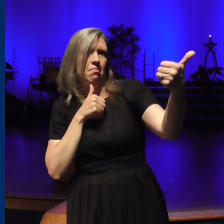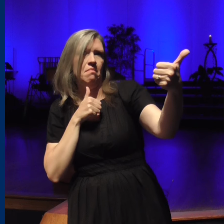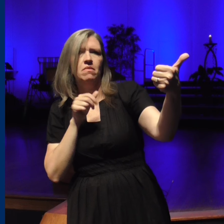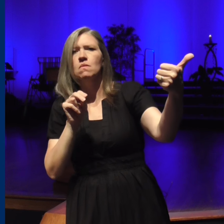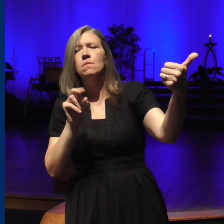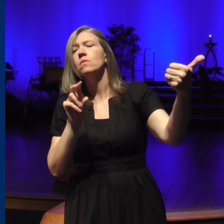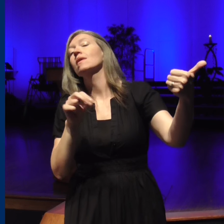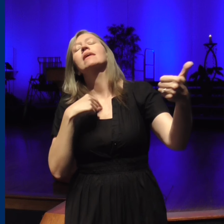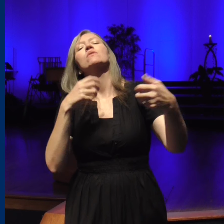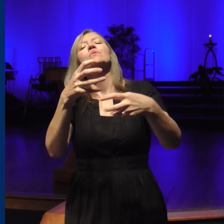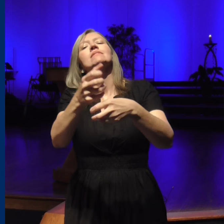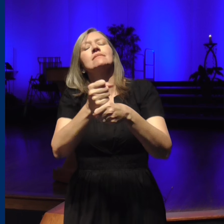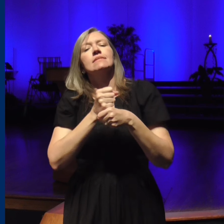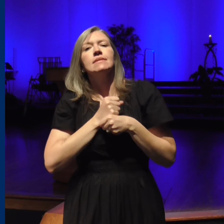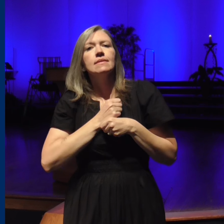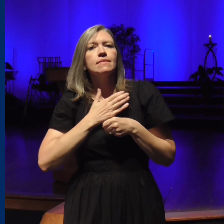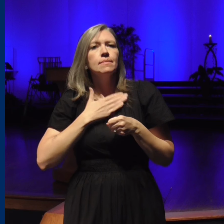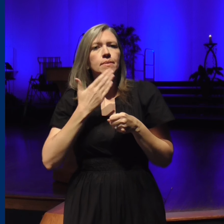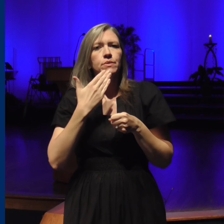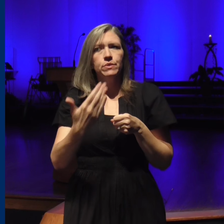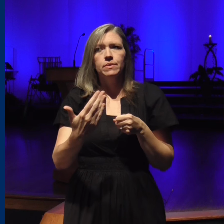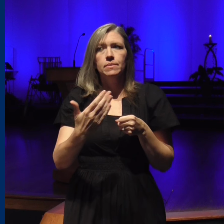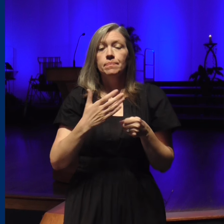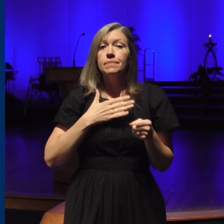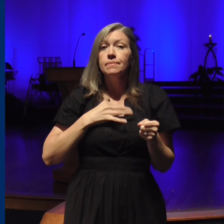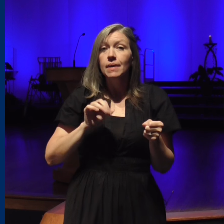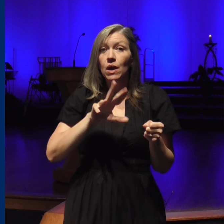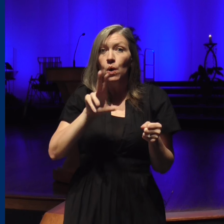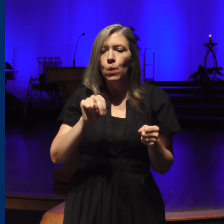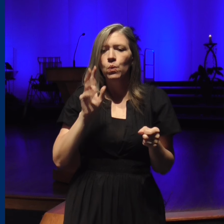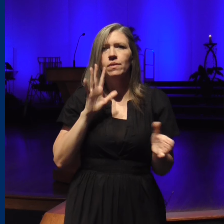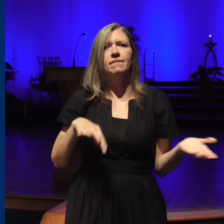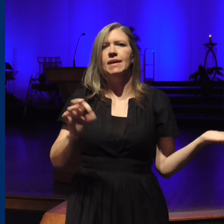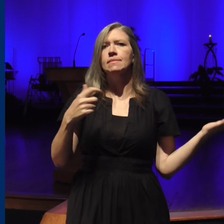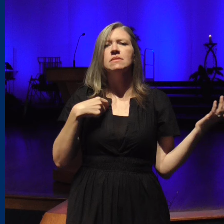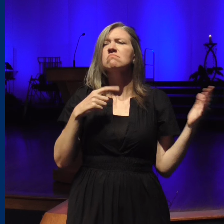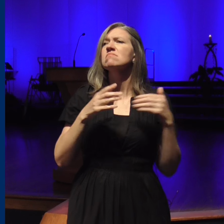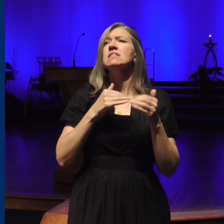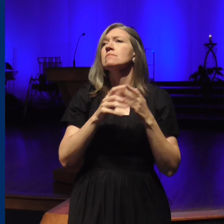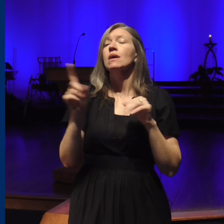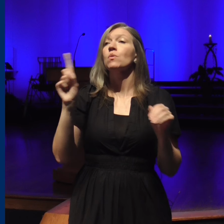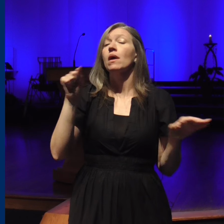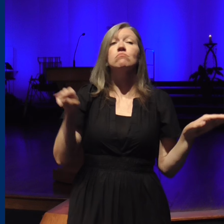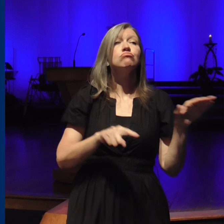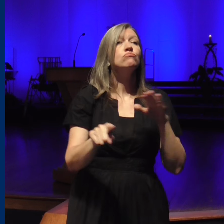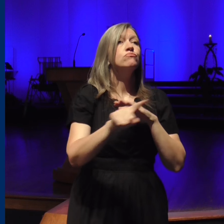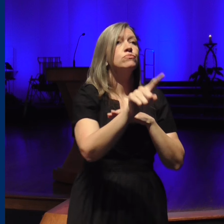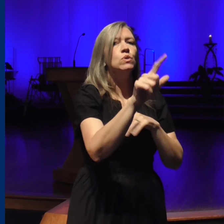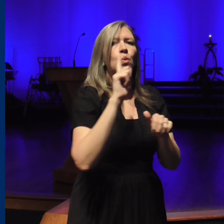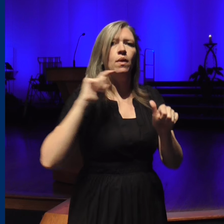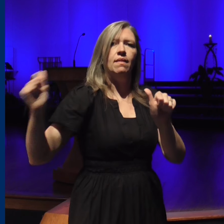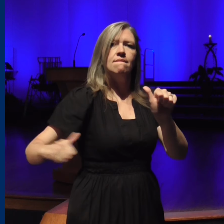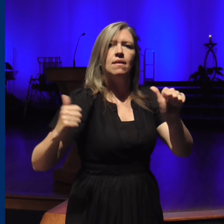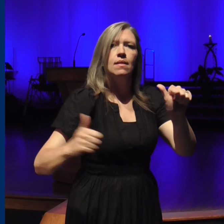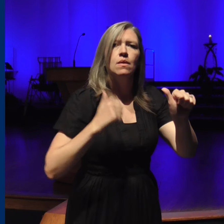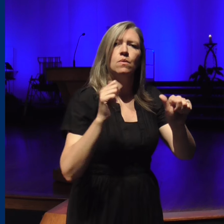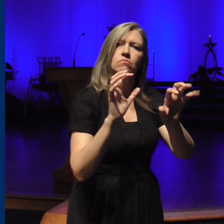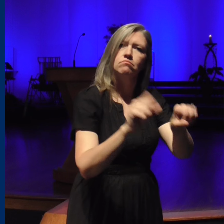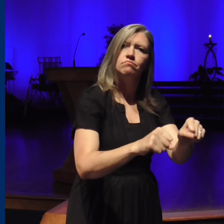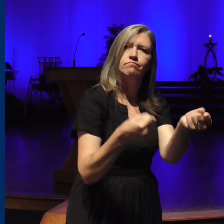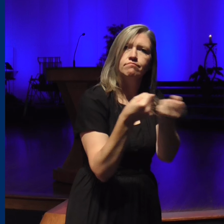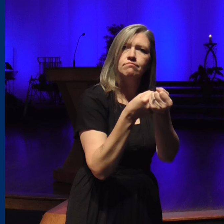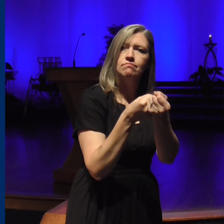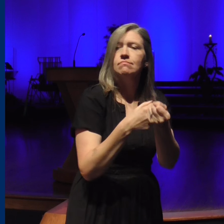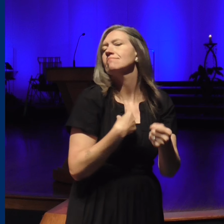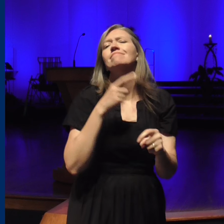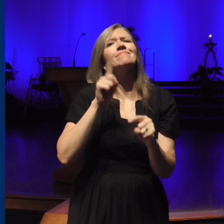own cannot be kept from me, neither can I keep my good away from me. I receive my good now. My own